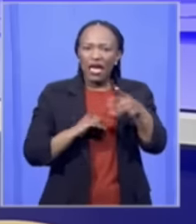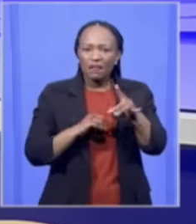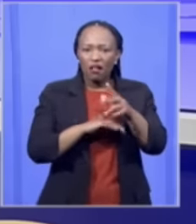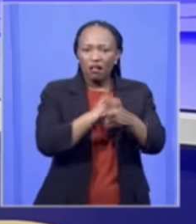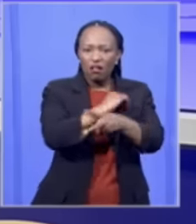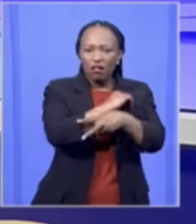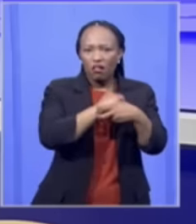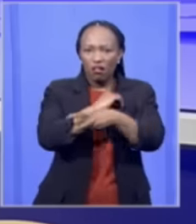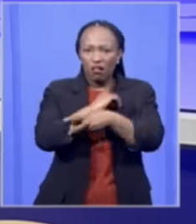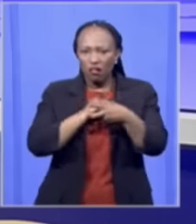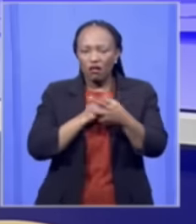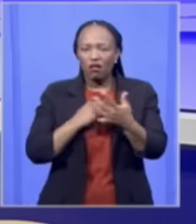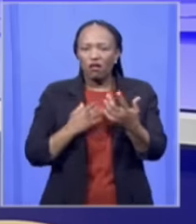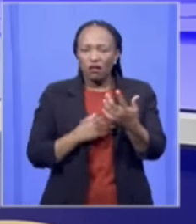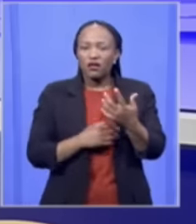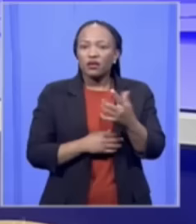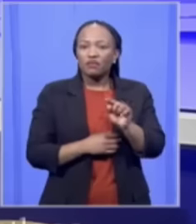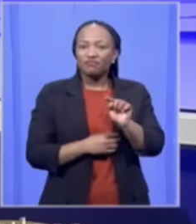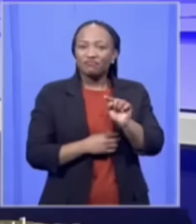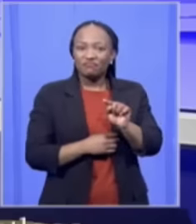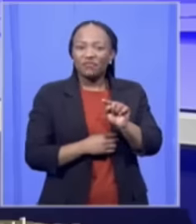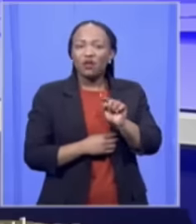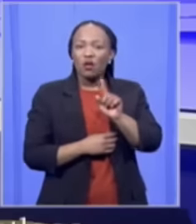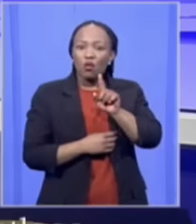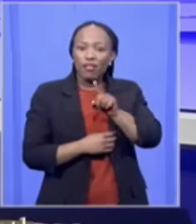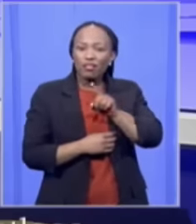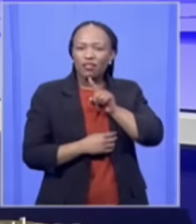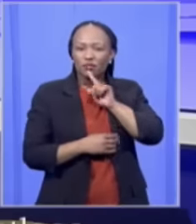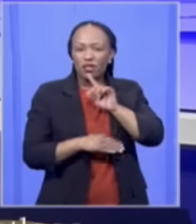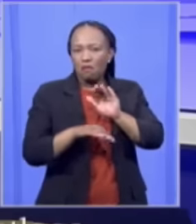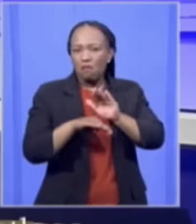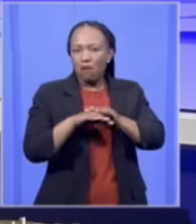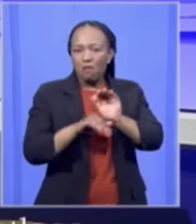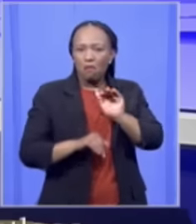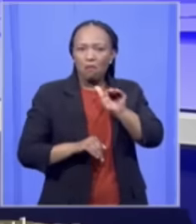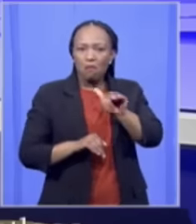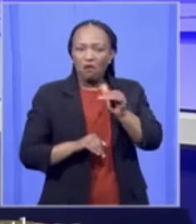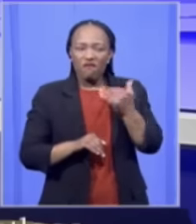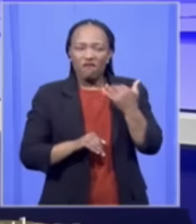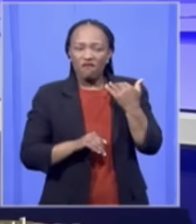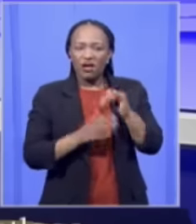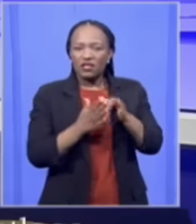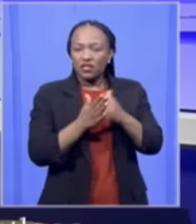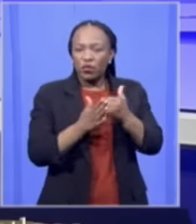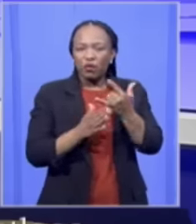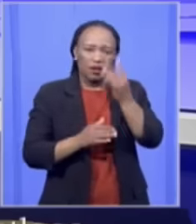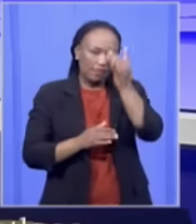leruo di le 1,700 kwa profenseng eno magareng ga Ferikgong le Mopitlwe.